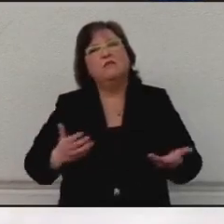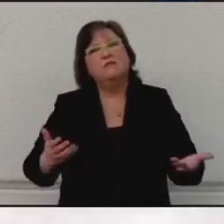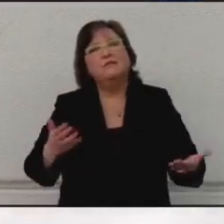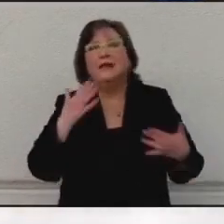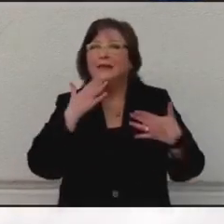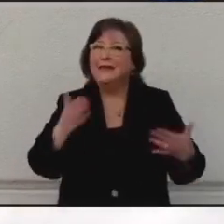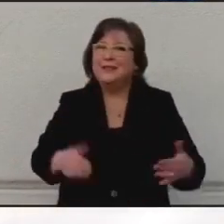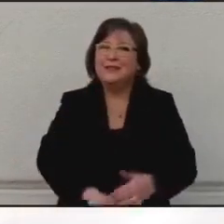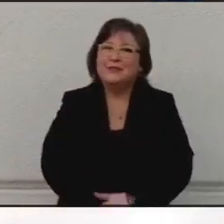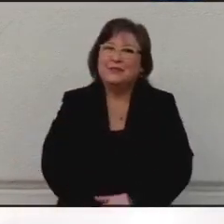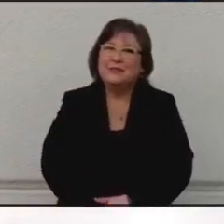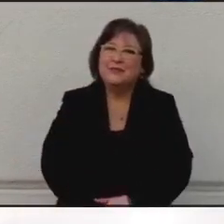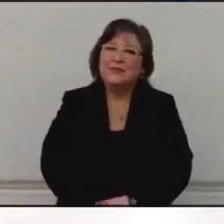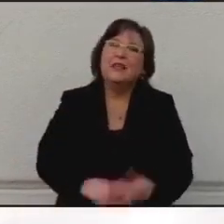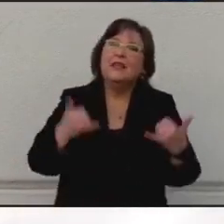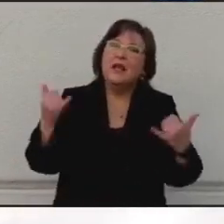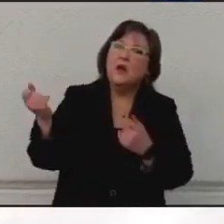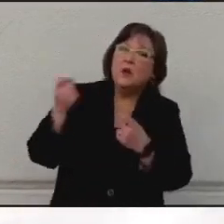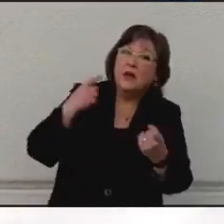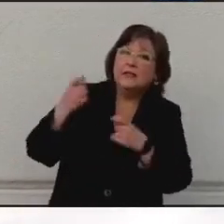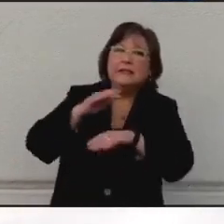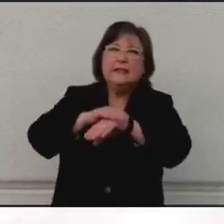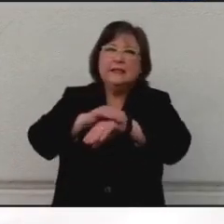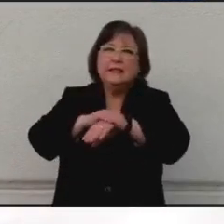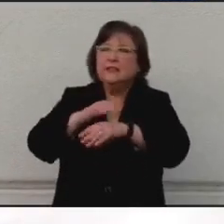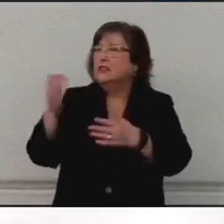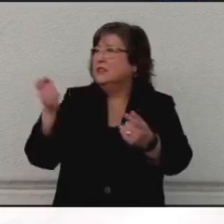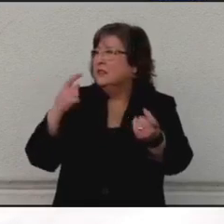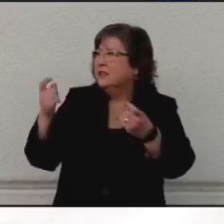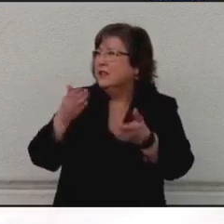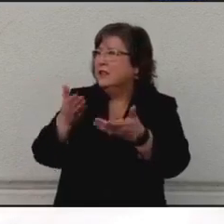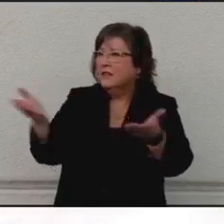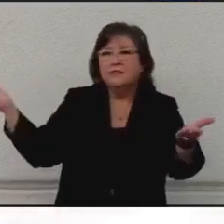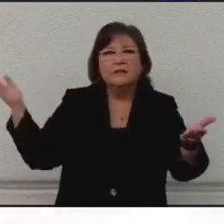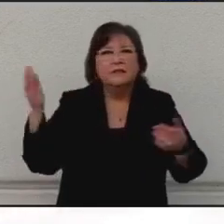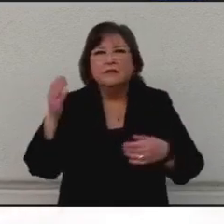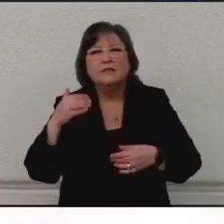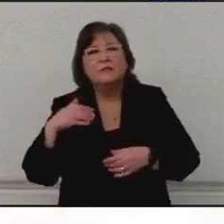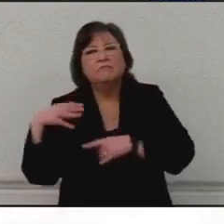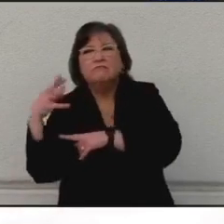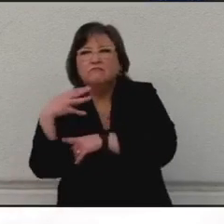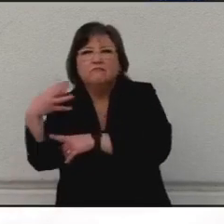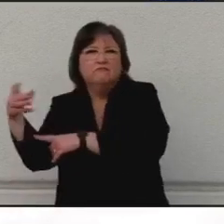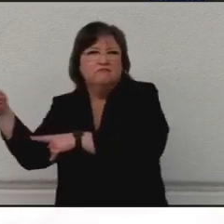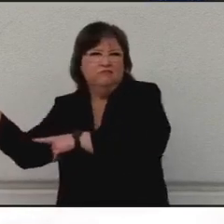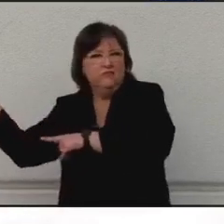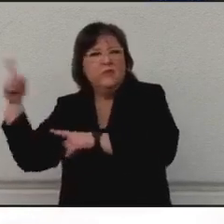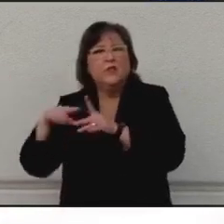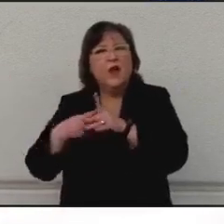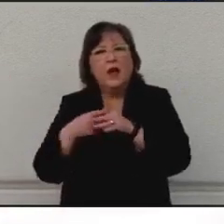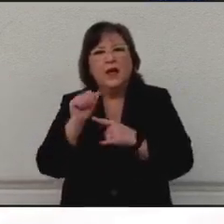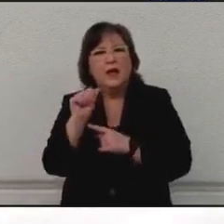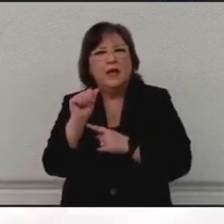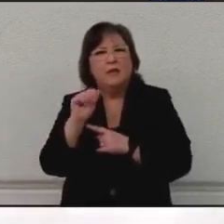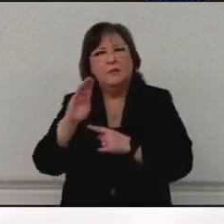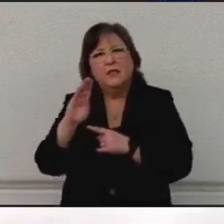We'll now open up for questions in English and then move on to the Spanish portion of the media event. We will start with ABC.